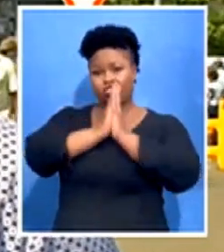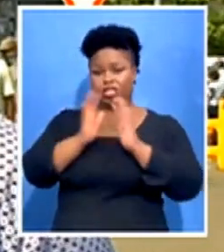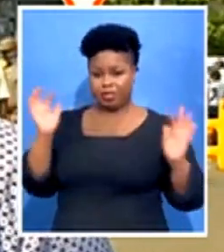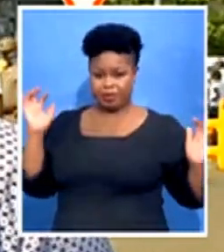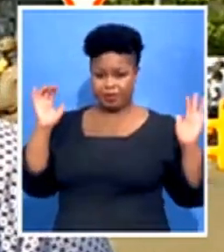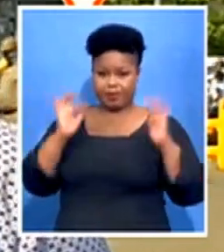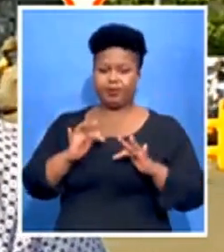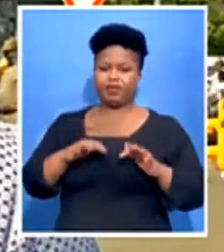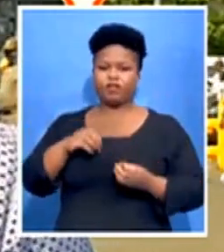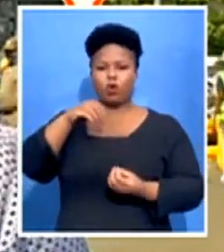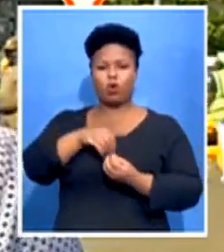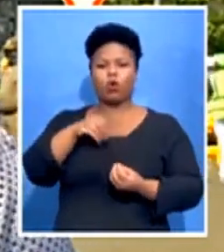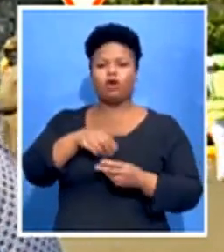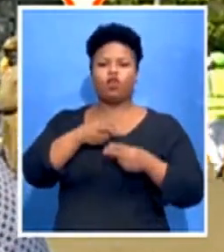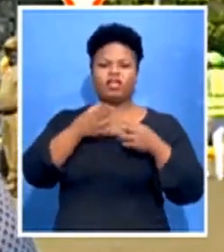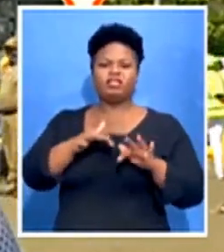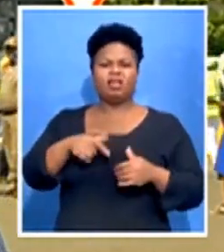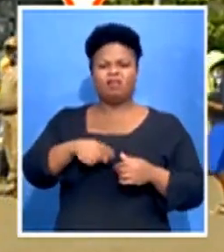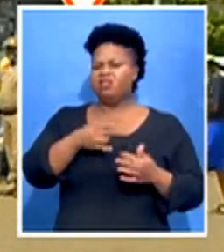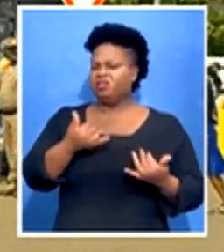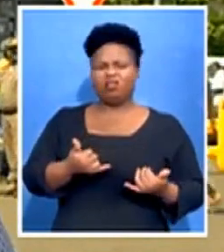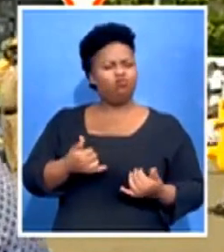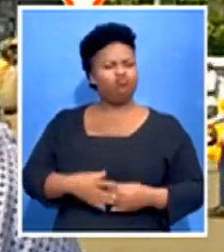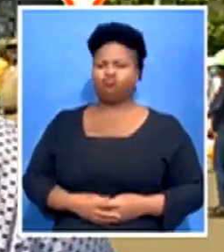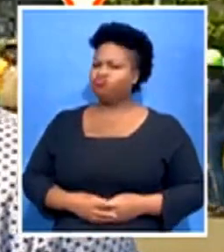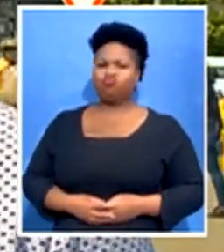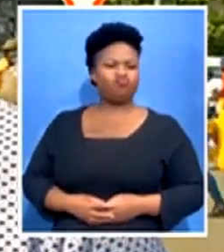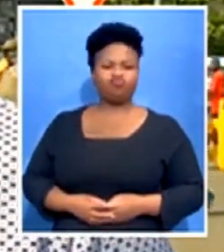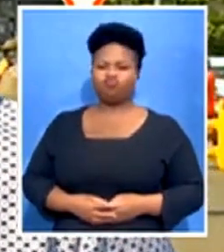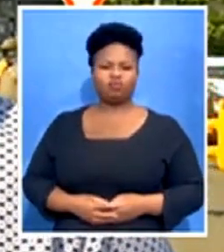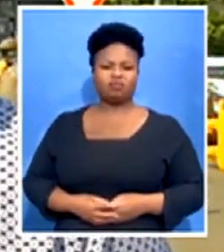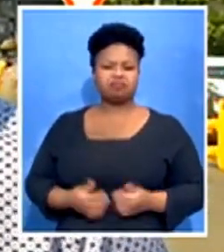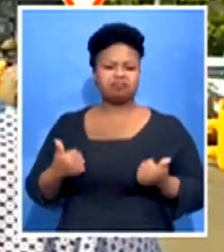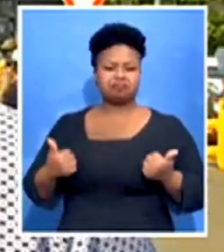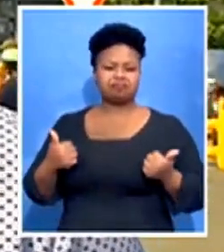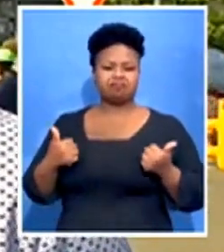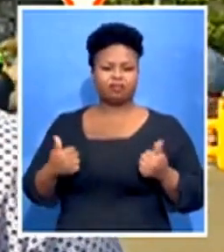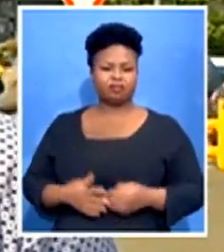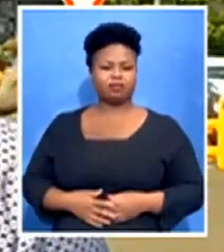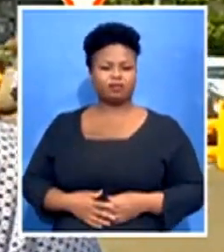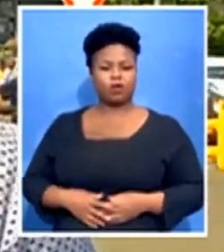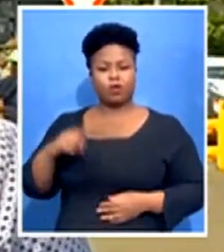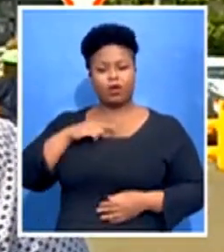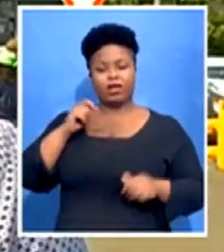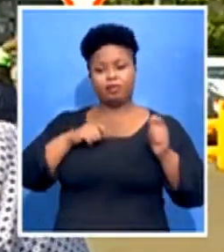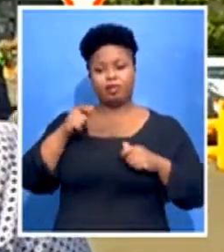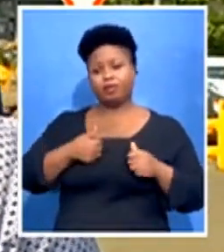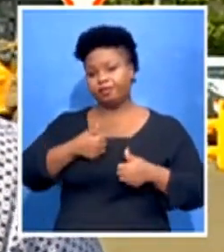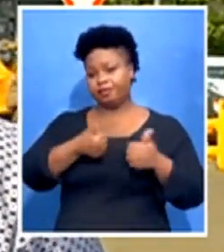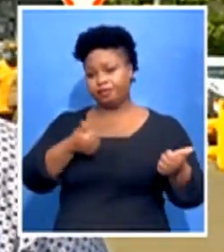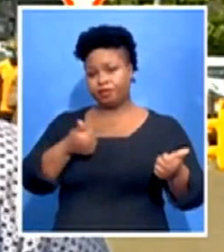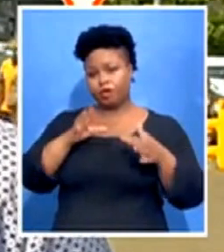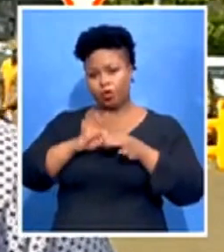time around, it's smooth, it's been going well. Of course, with people going home for holidays, you know, especially holiday